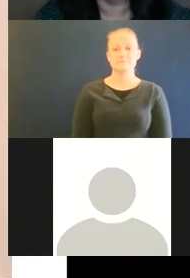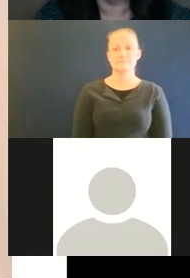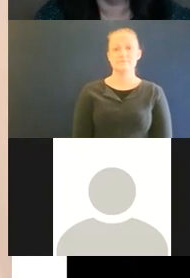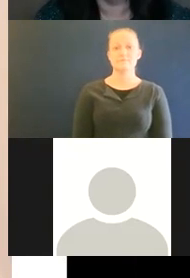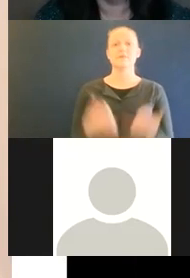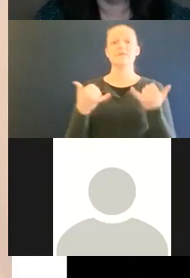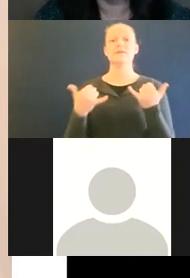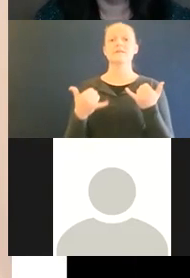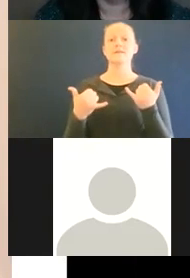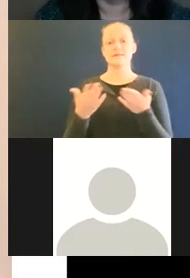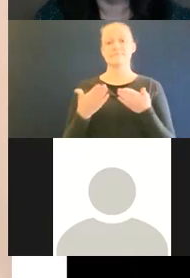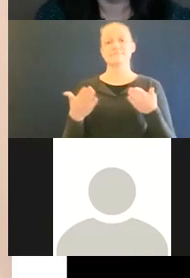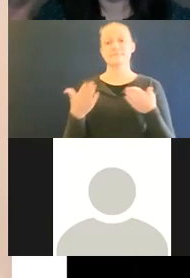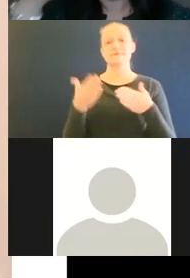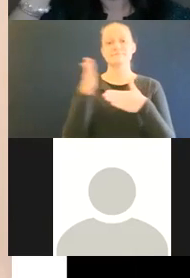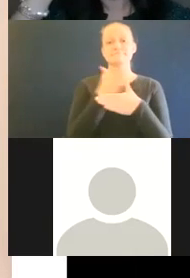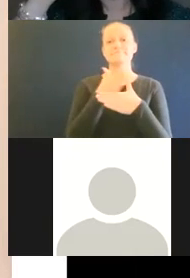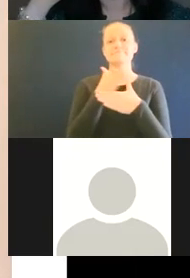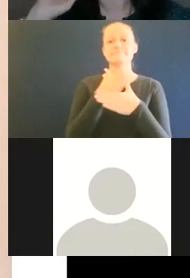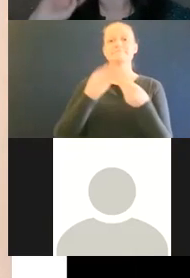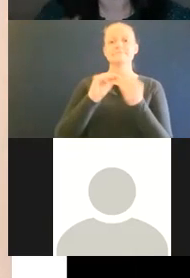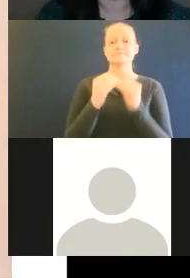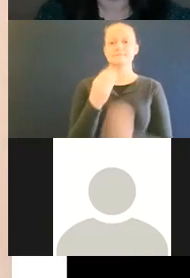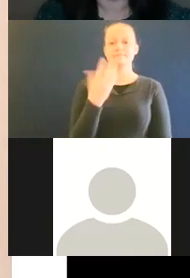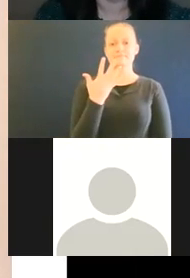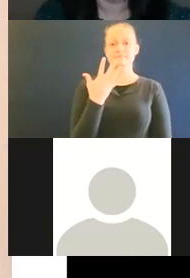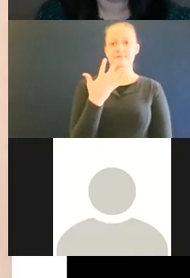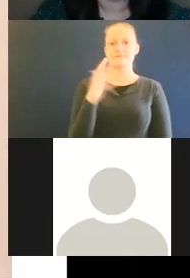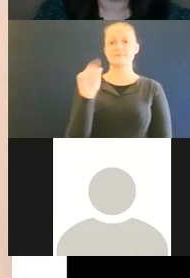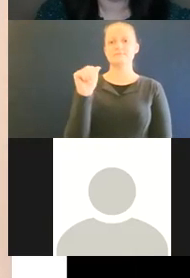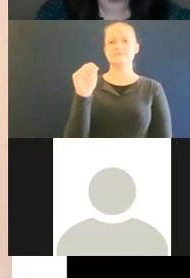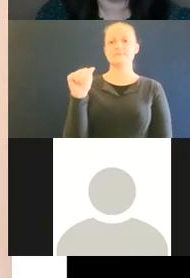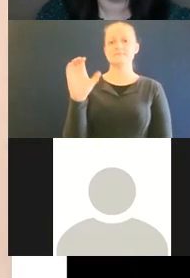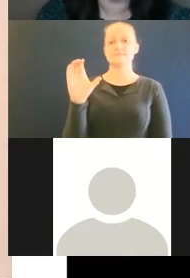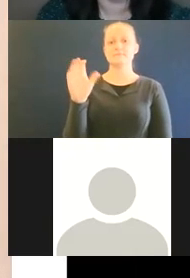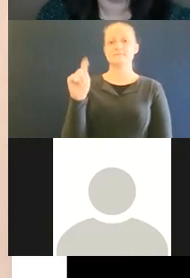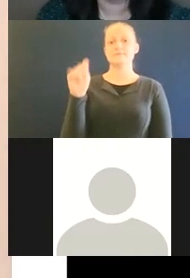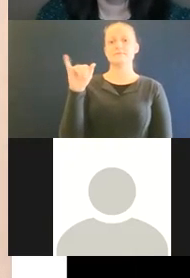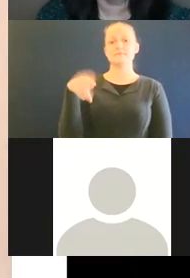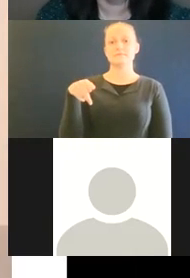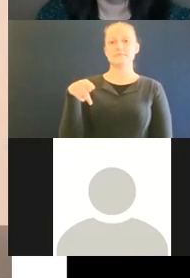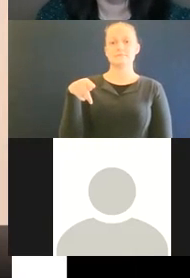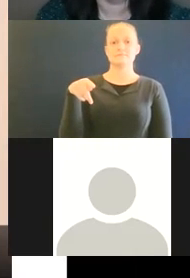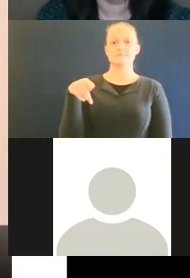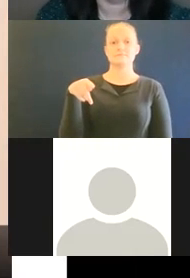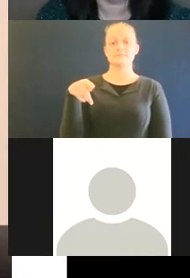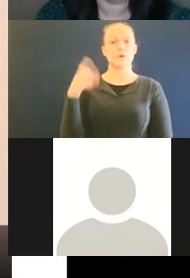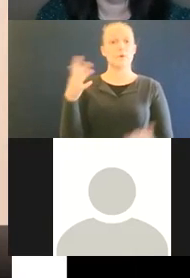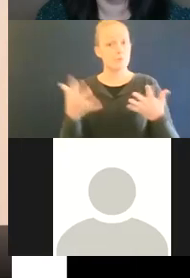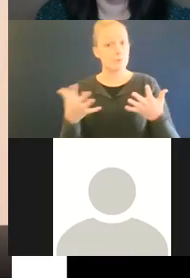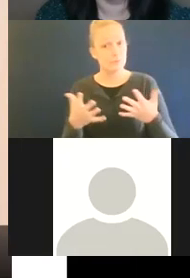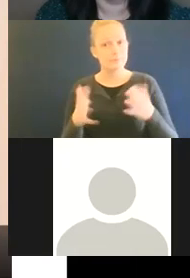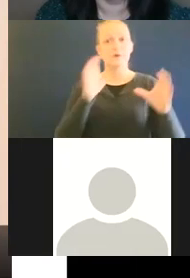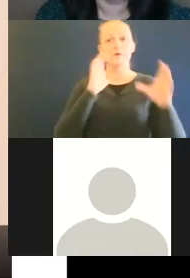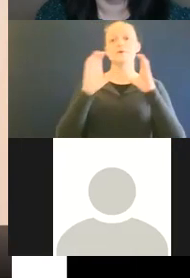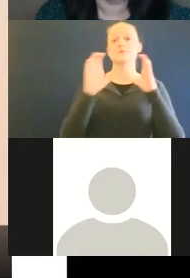Today I'm here to share number 5 in our AAC Tips series, and that is to communicate in